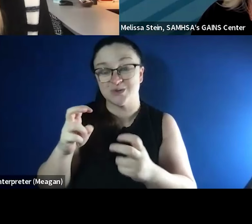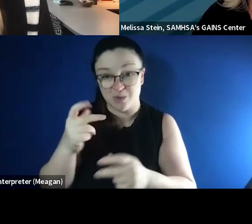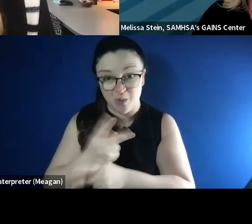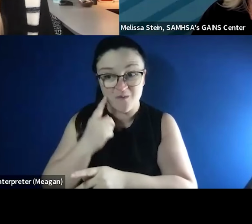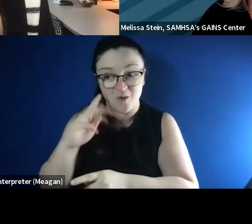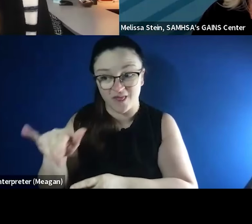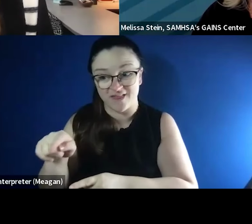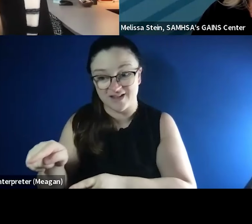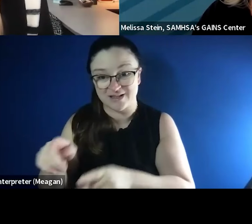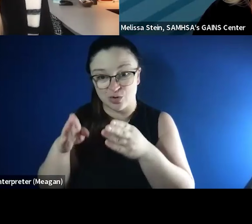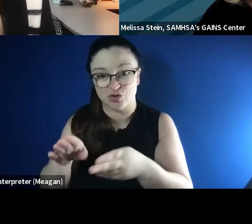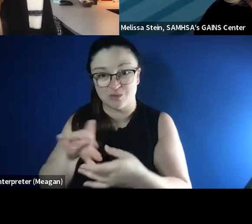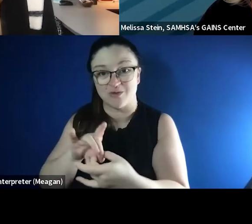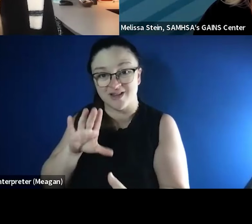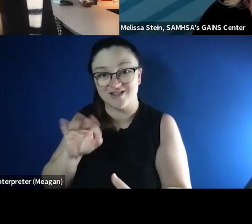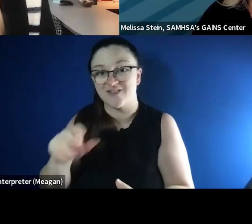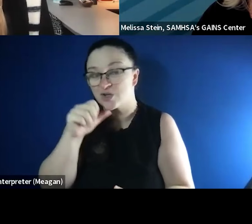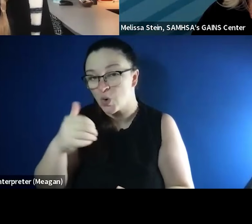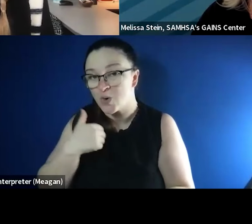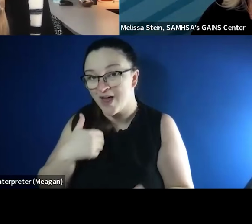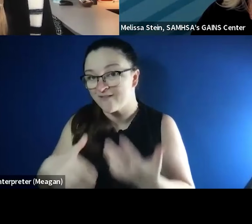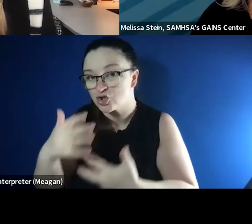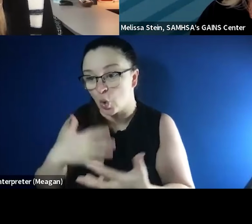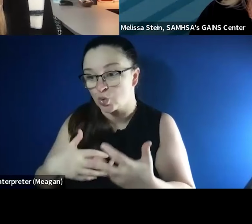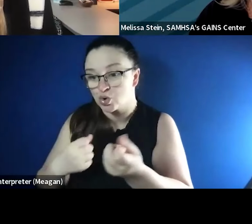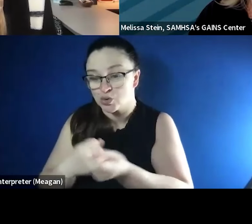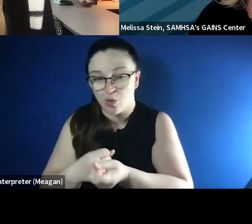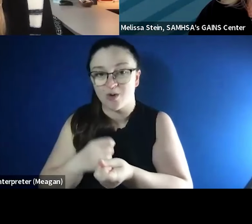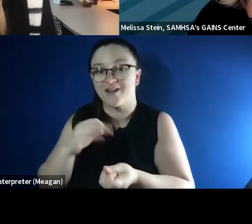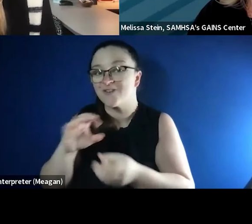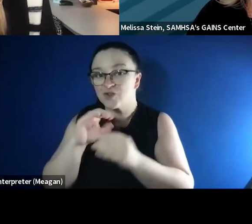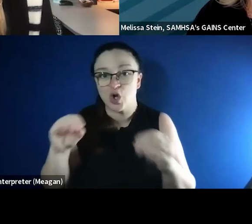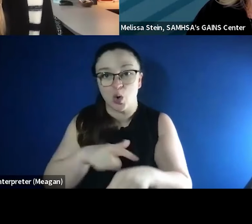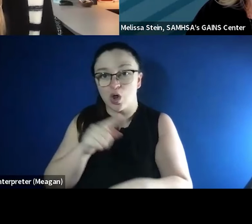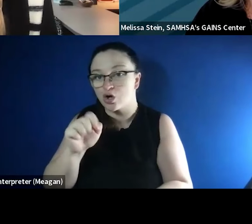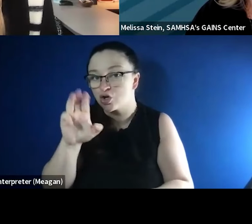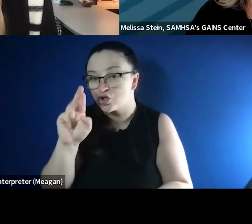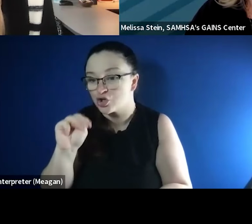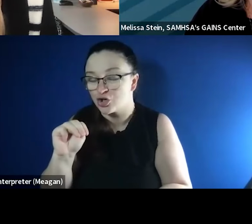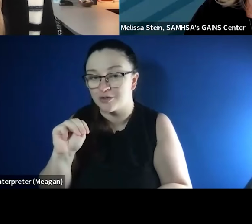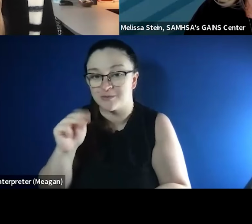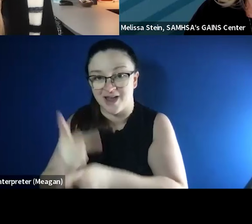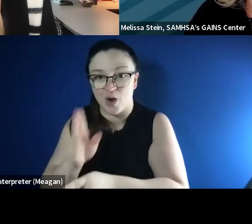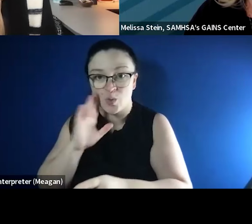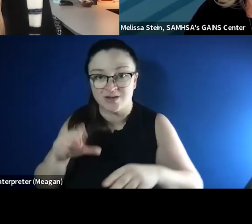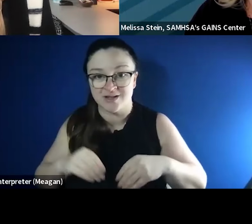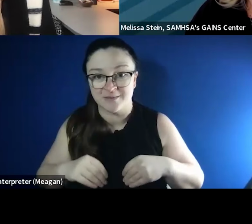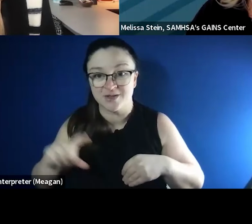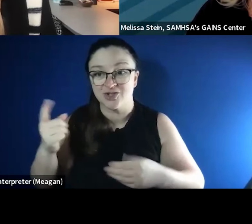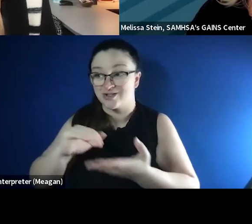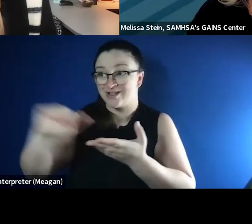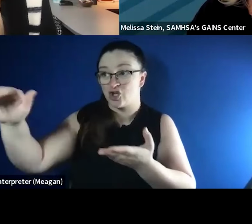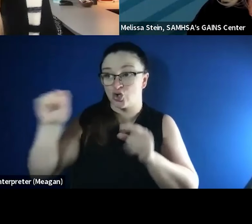released if they don't have a social network, if no long-term care setting is going to take them? What do we do? Just discharge them to the